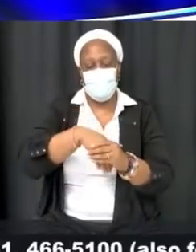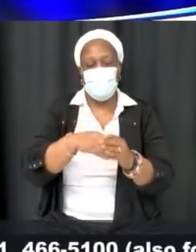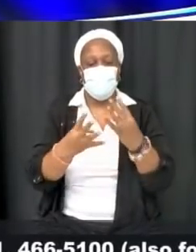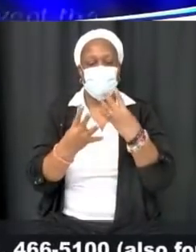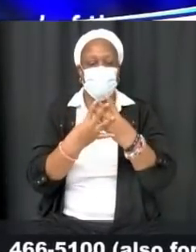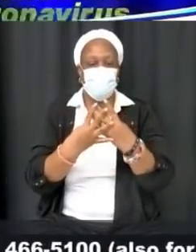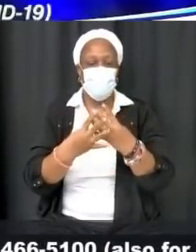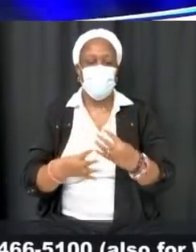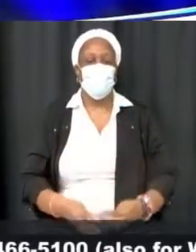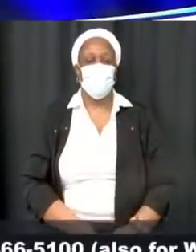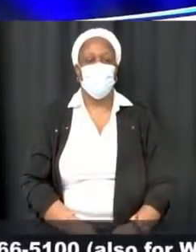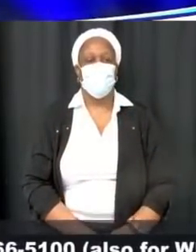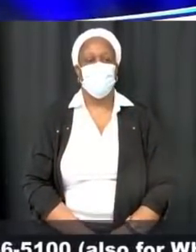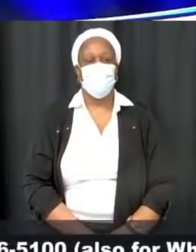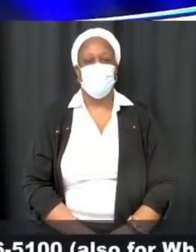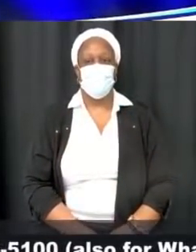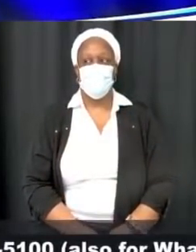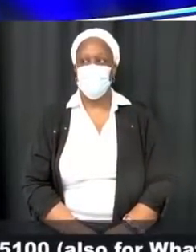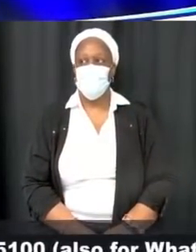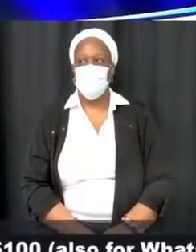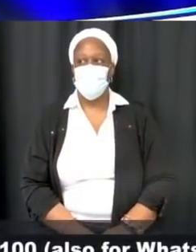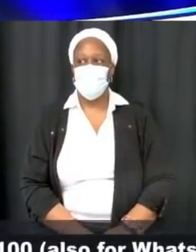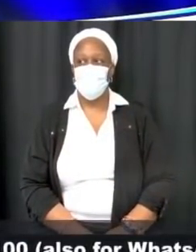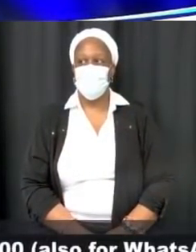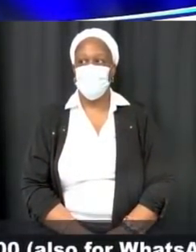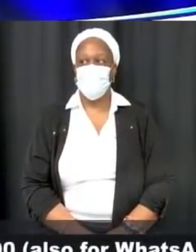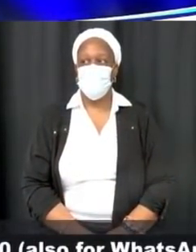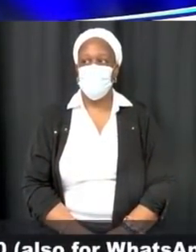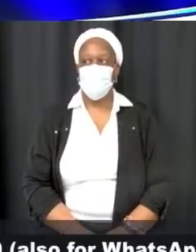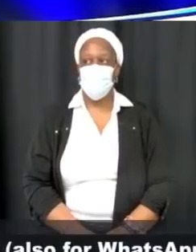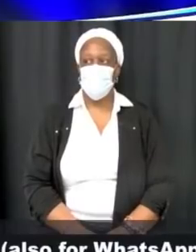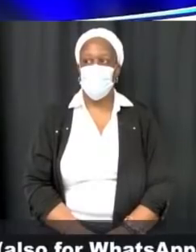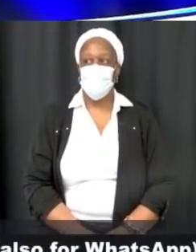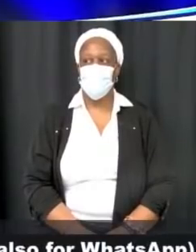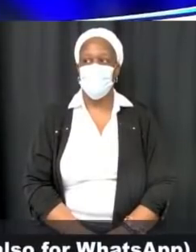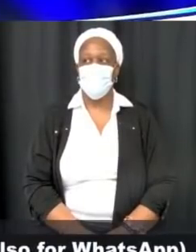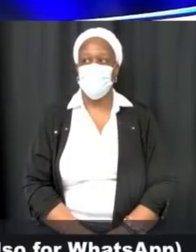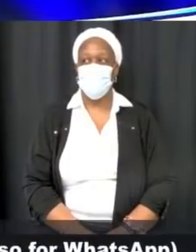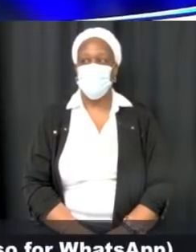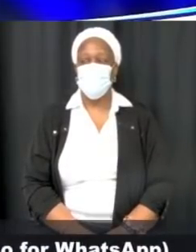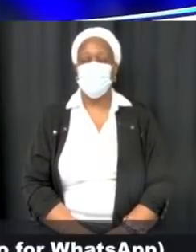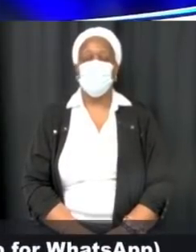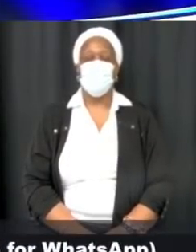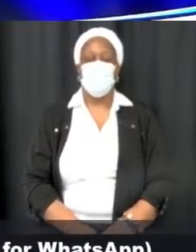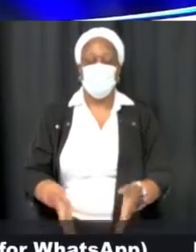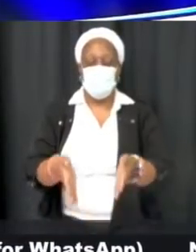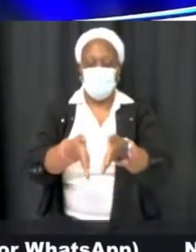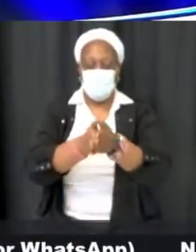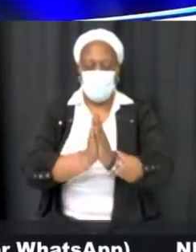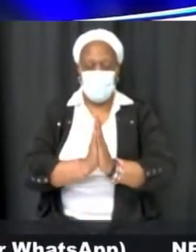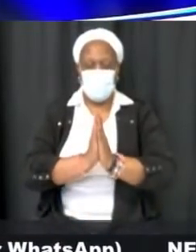We have asked the Ministry of Health for PPE